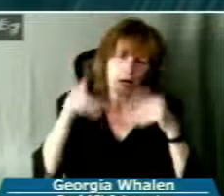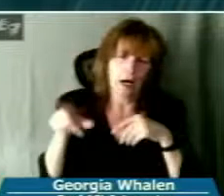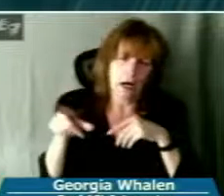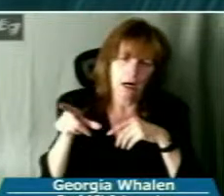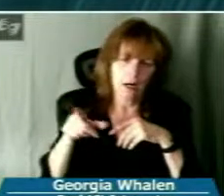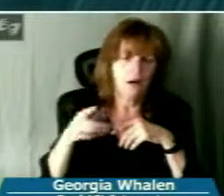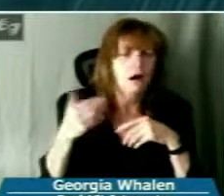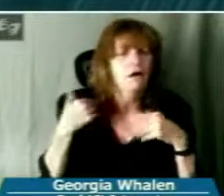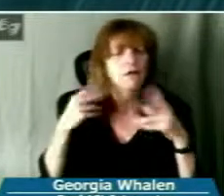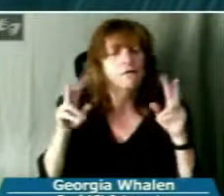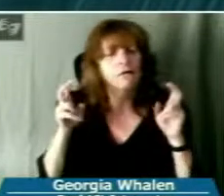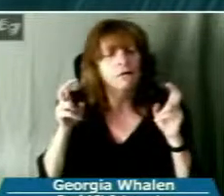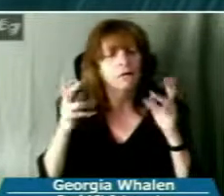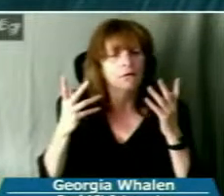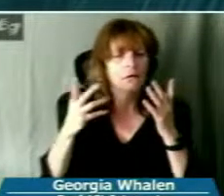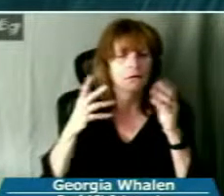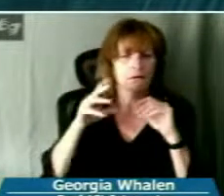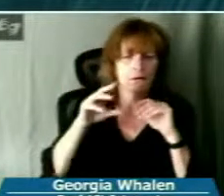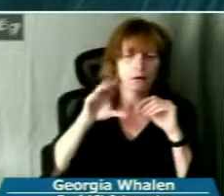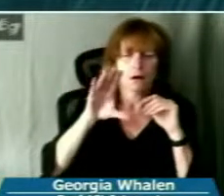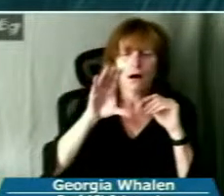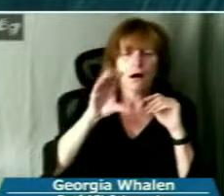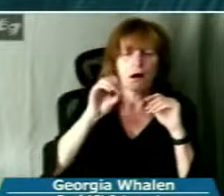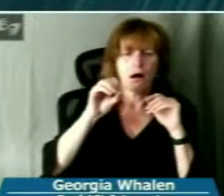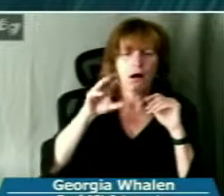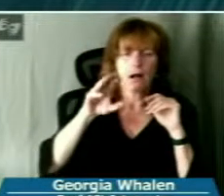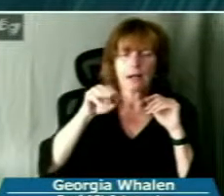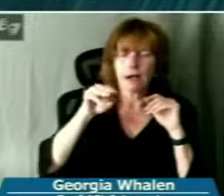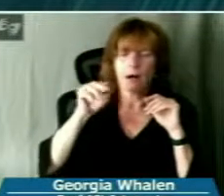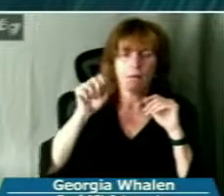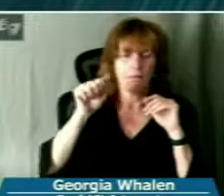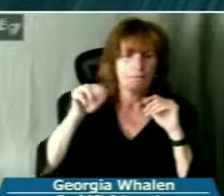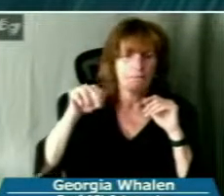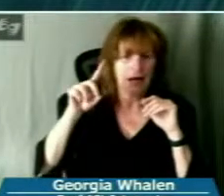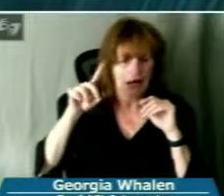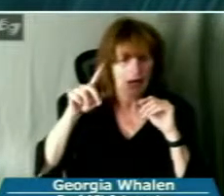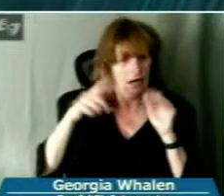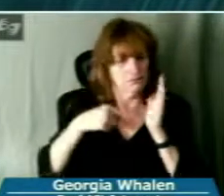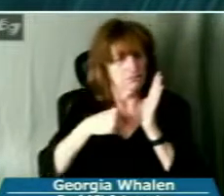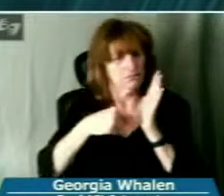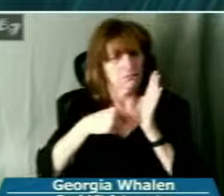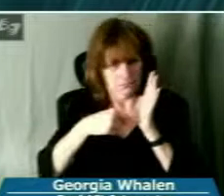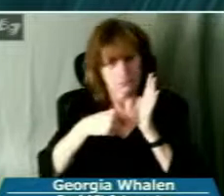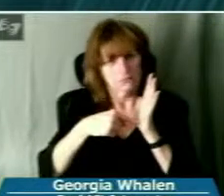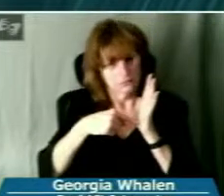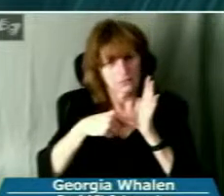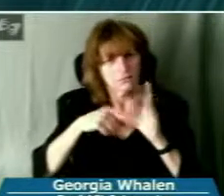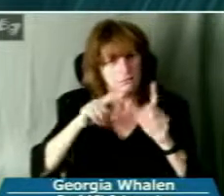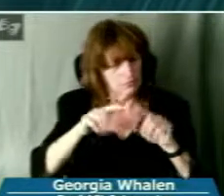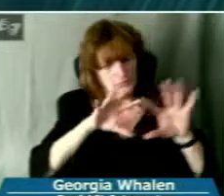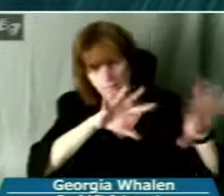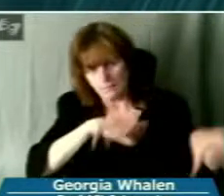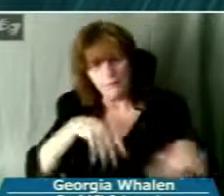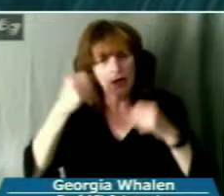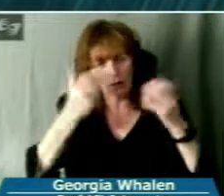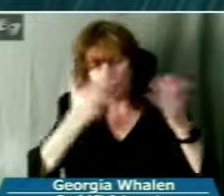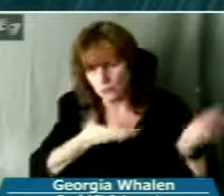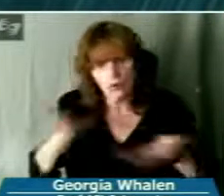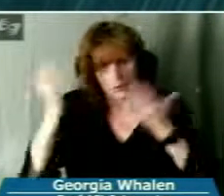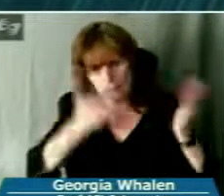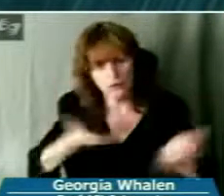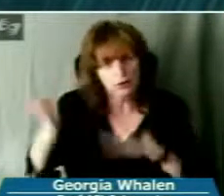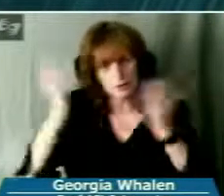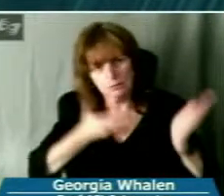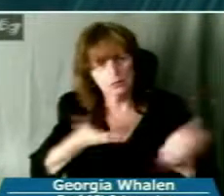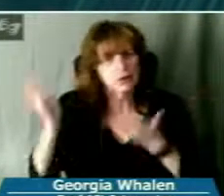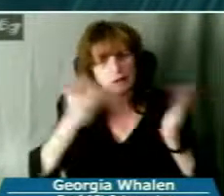mass transportation of patients when it's not a sort of a 911 emergency call. So they did shuttle people through teams